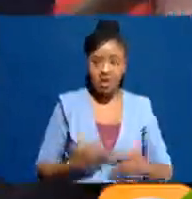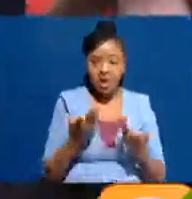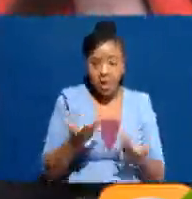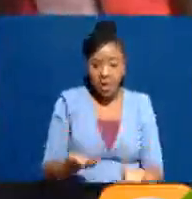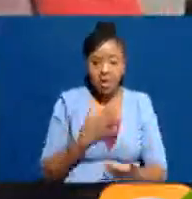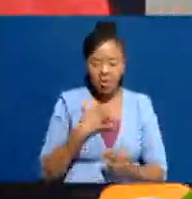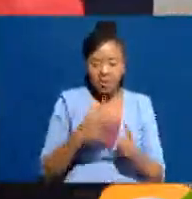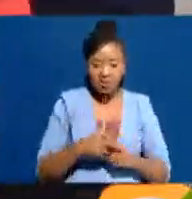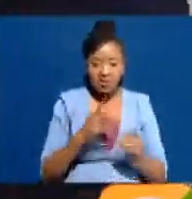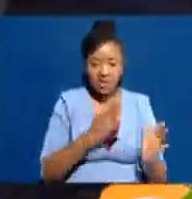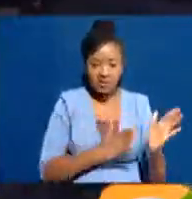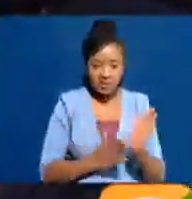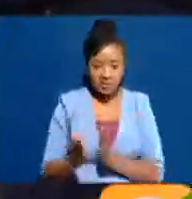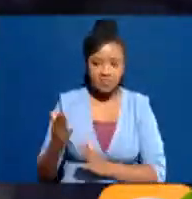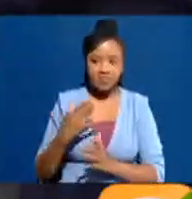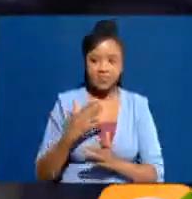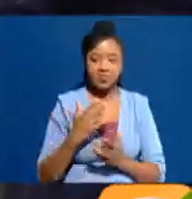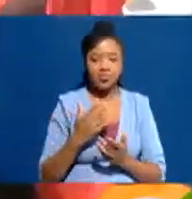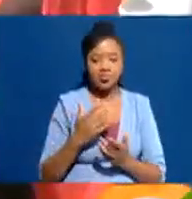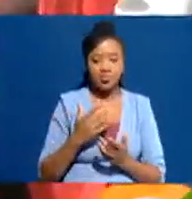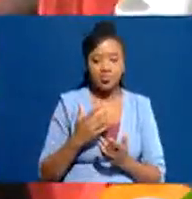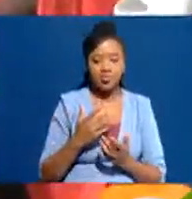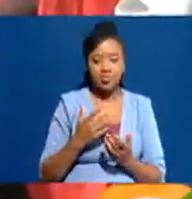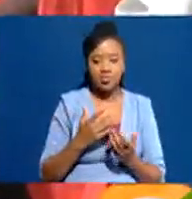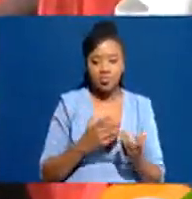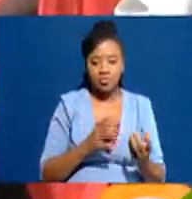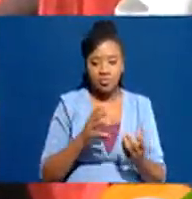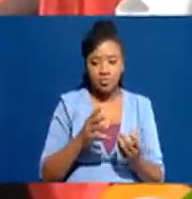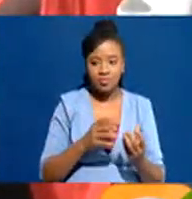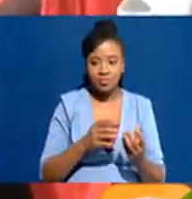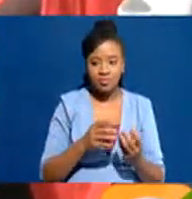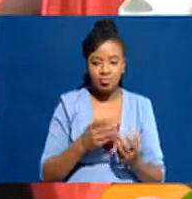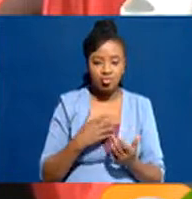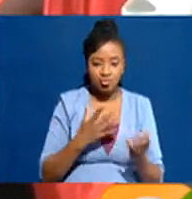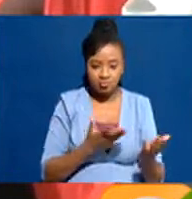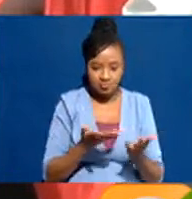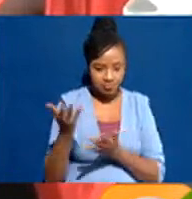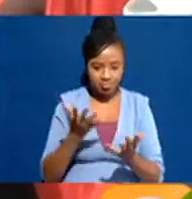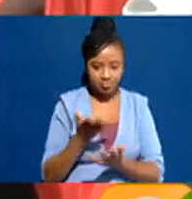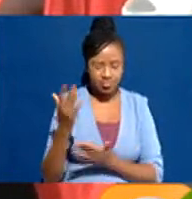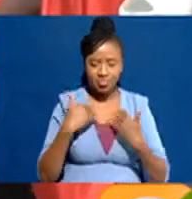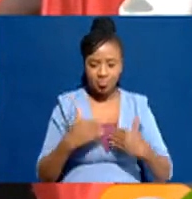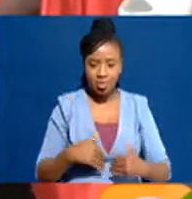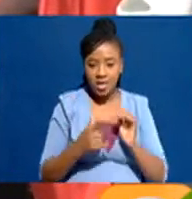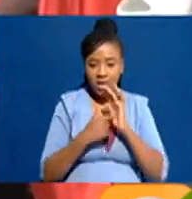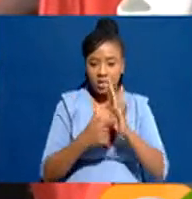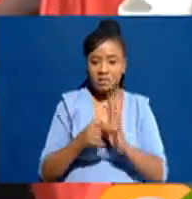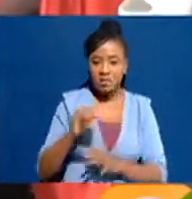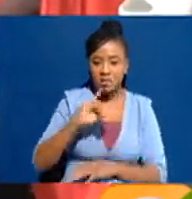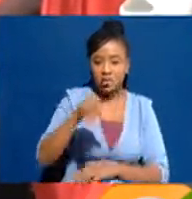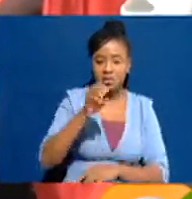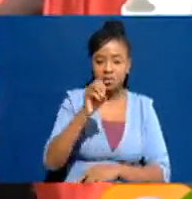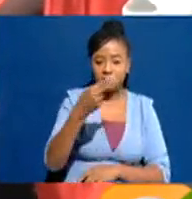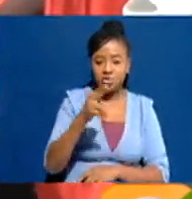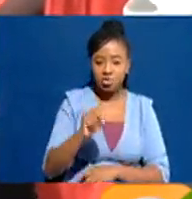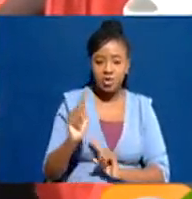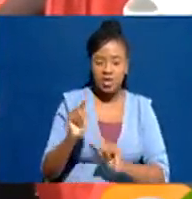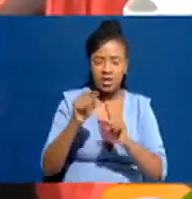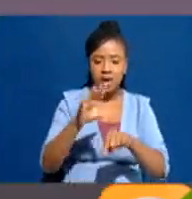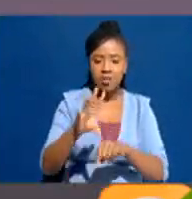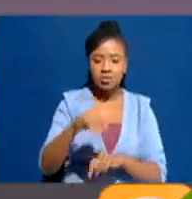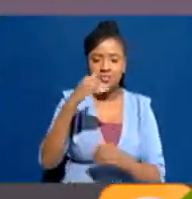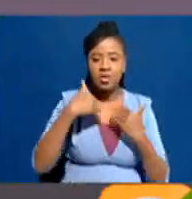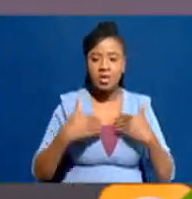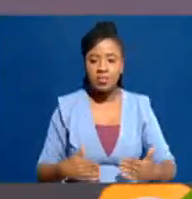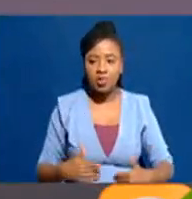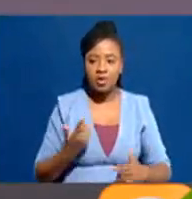begin preparations for the discharge of the same. John Kipngeno is here to pick the body of his sister-in-law. He says